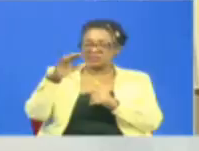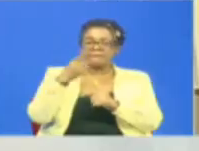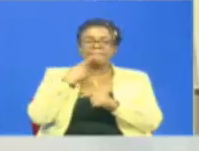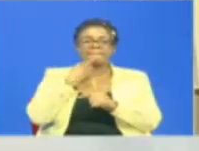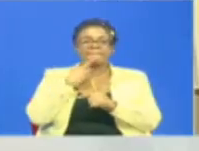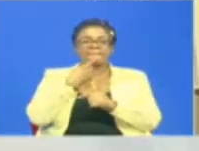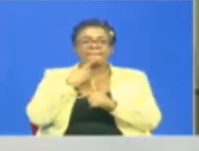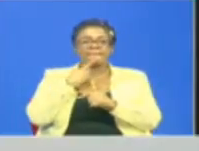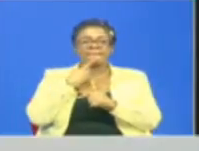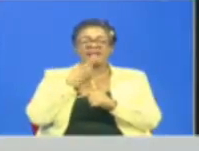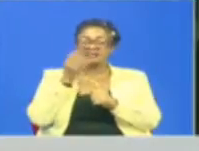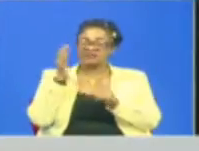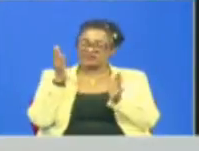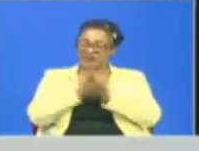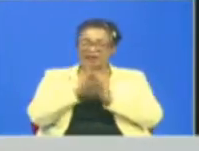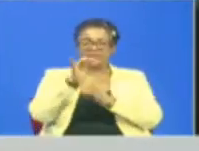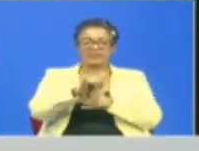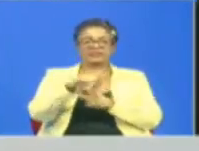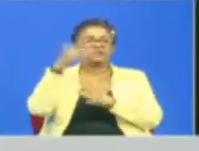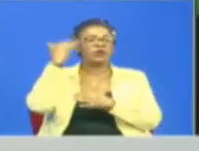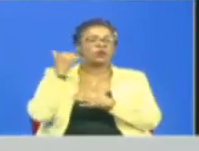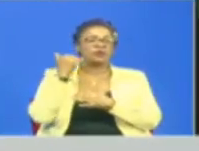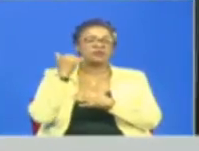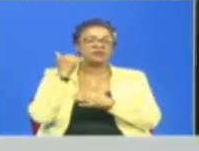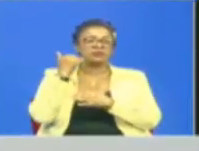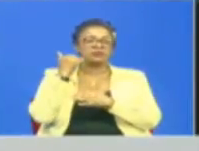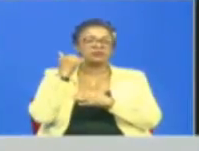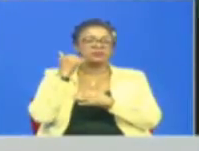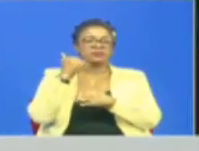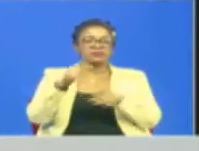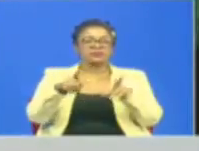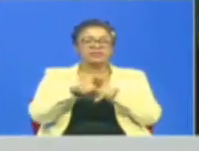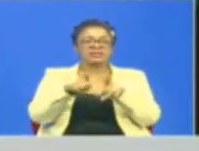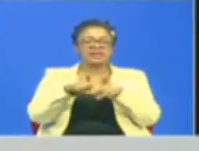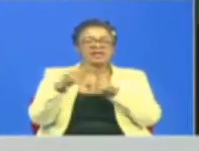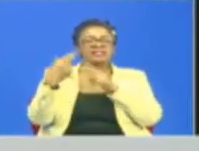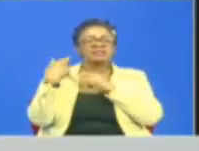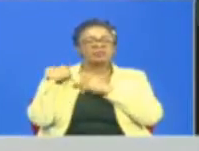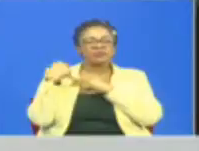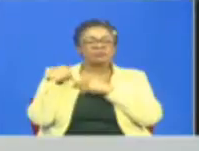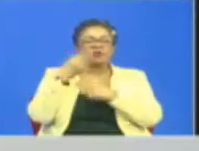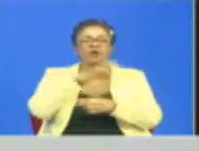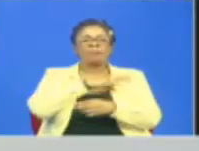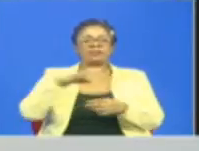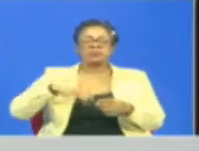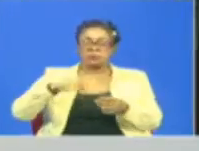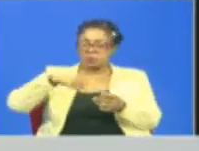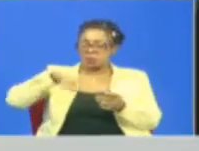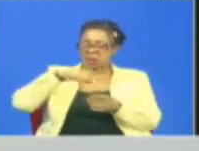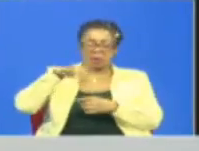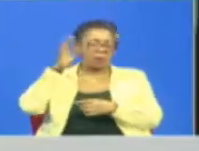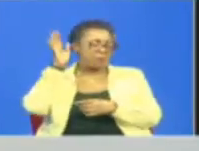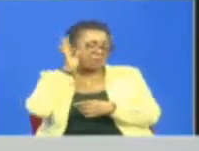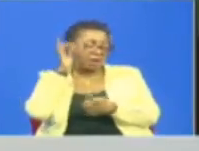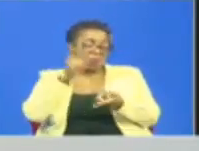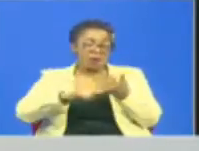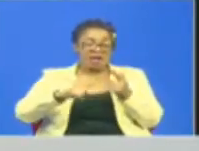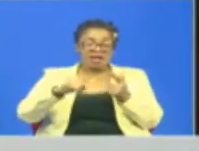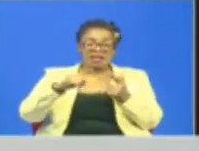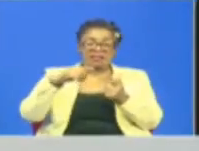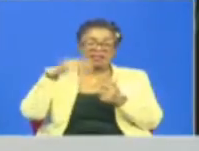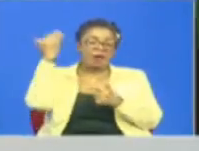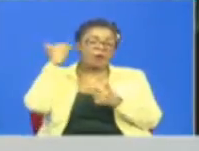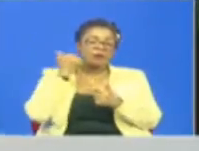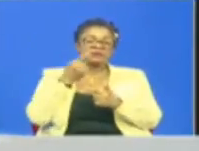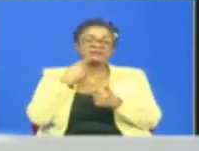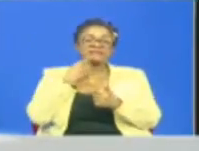appeal in court. As a responsible constitutional commission, we have obeyed what the court said. Until our appeal